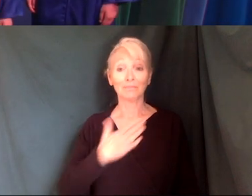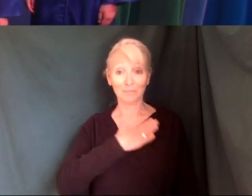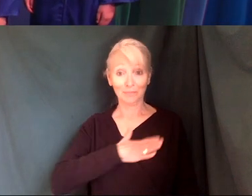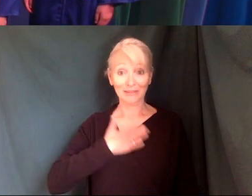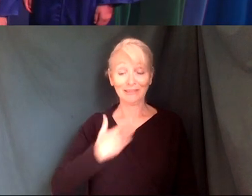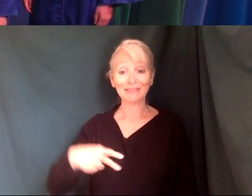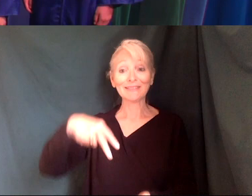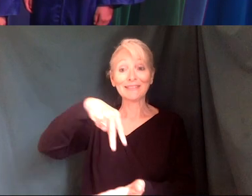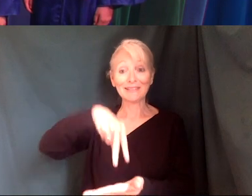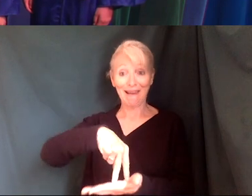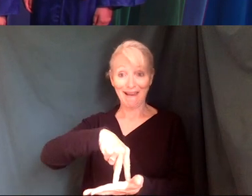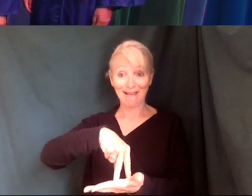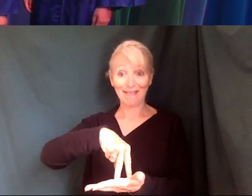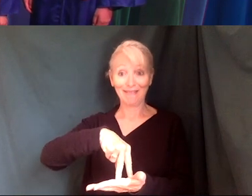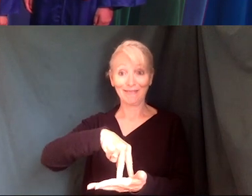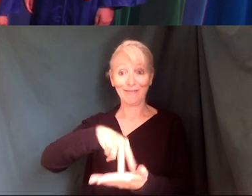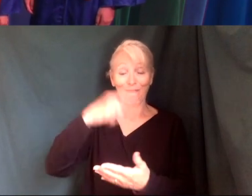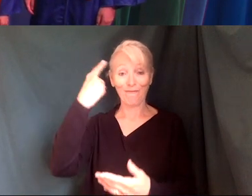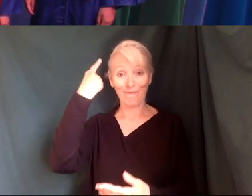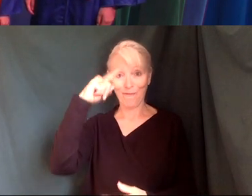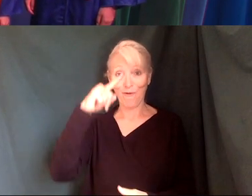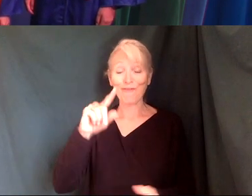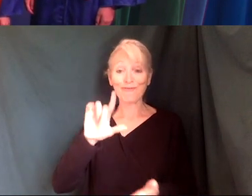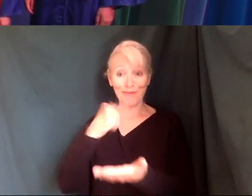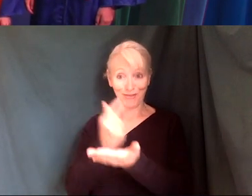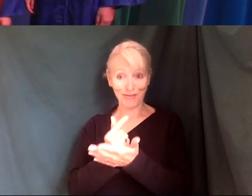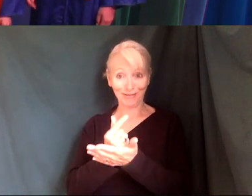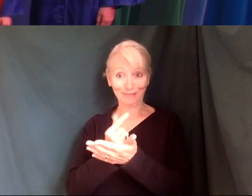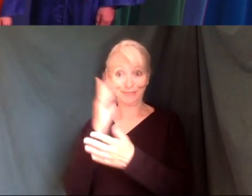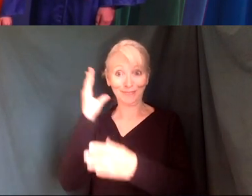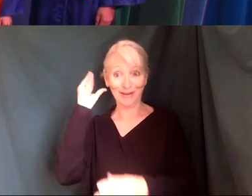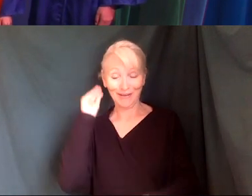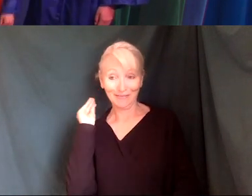Wherever you are, stand up and join me in turning the tassel. In